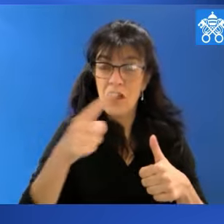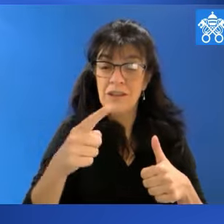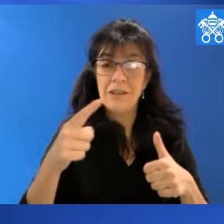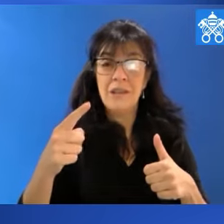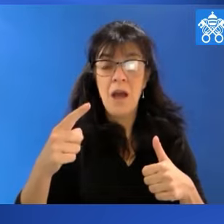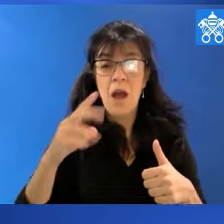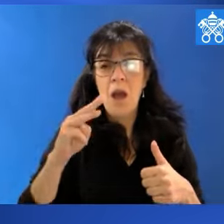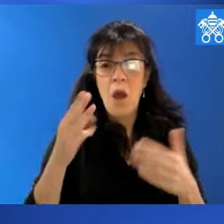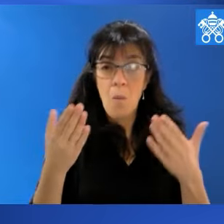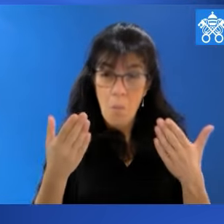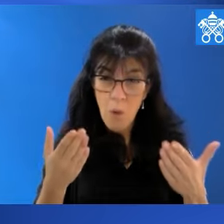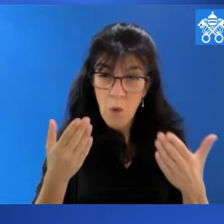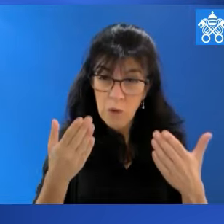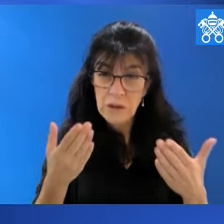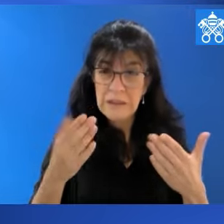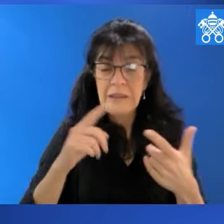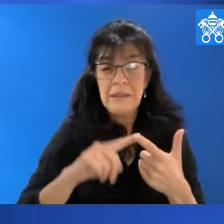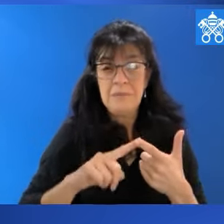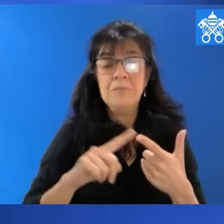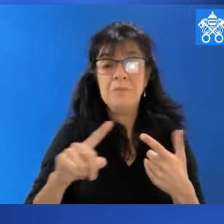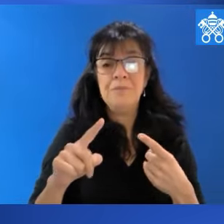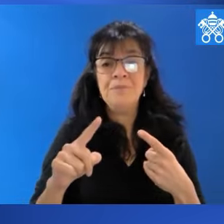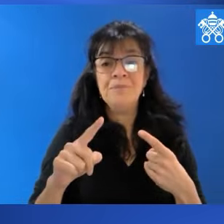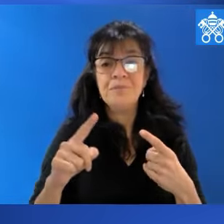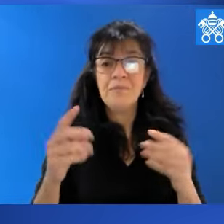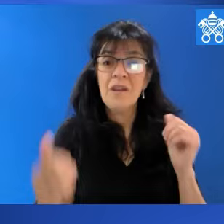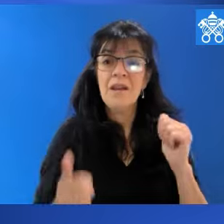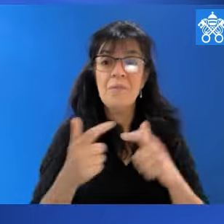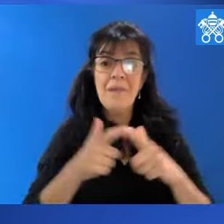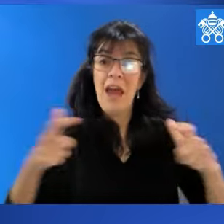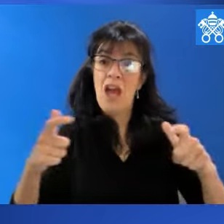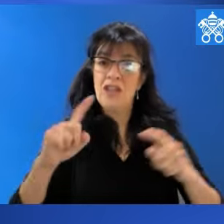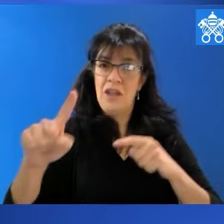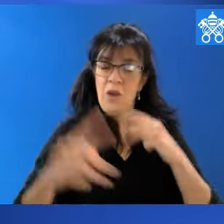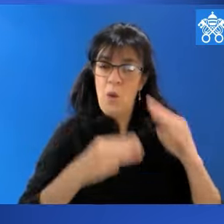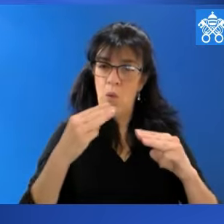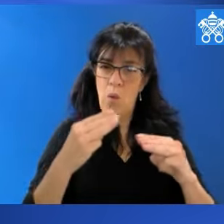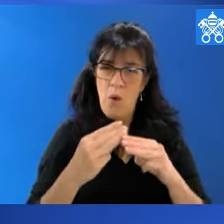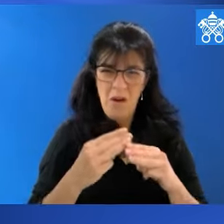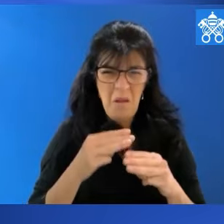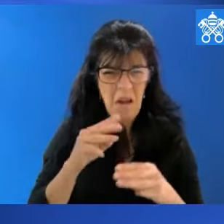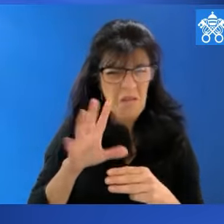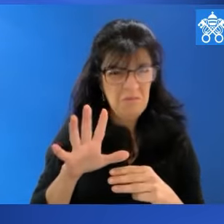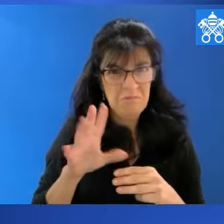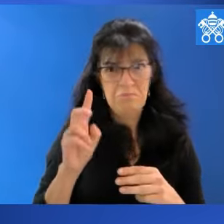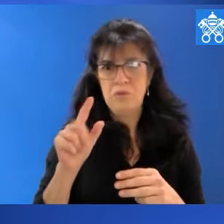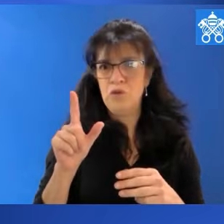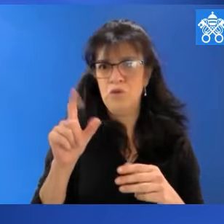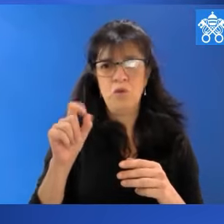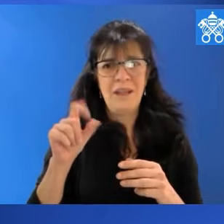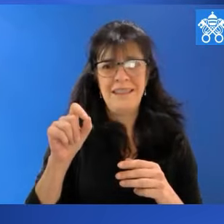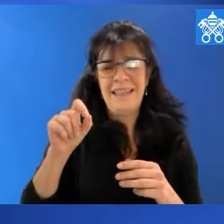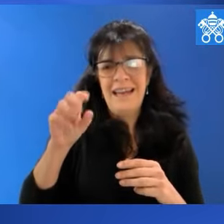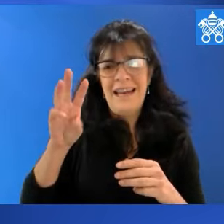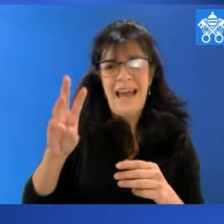world. Indonesia is home to roughly 242 million Muslims and 29 million